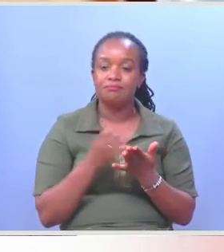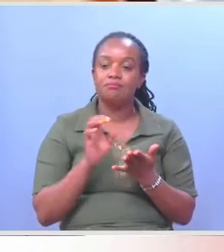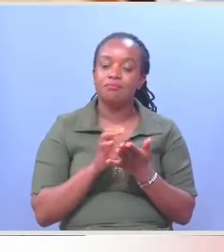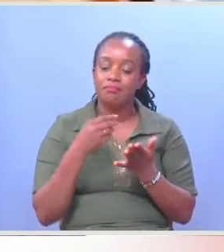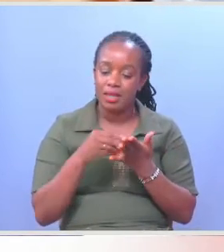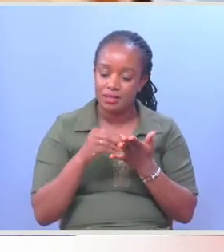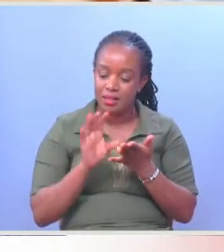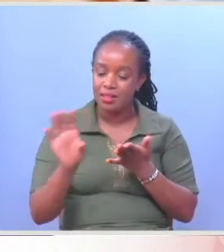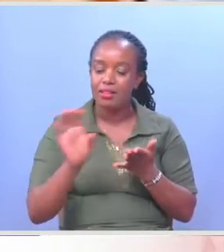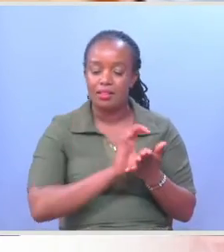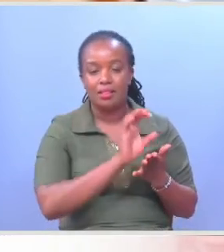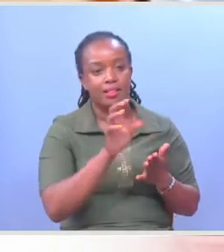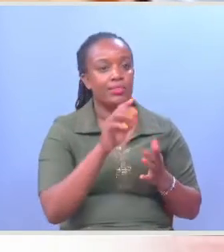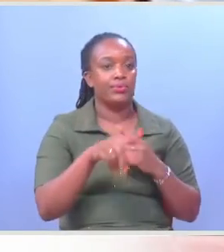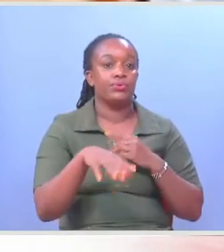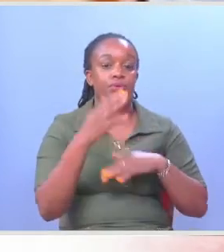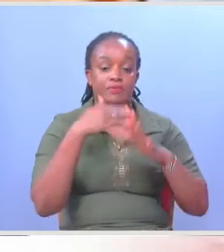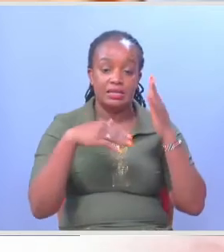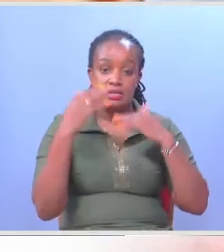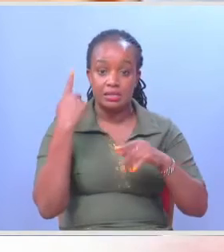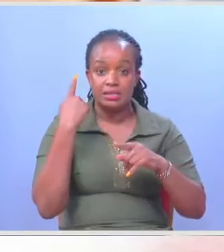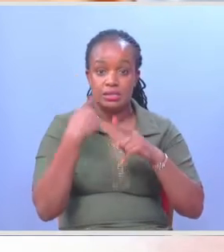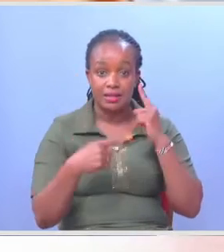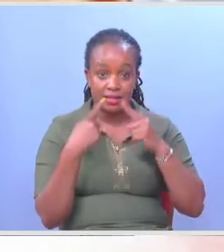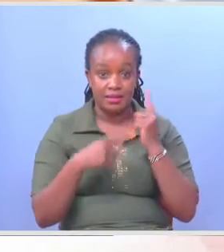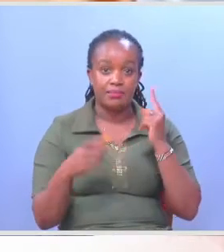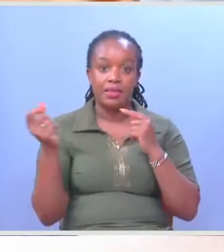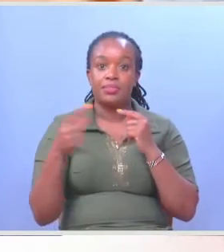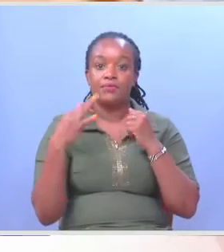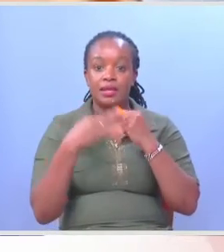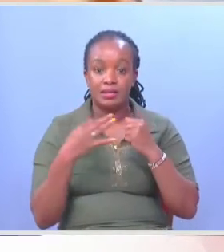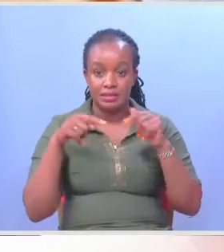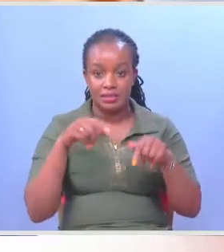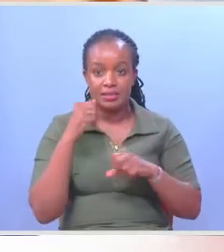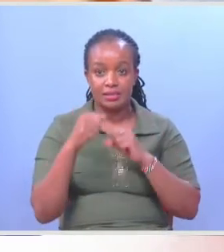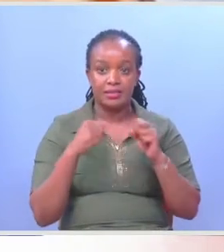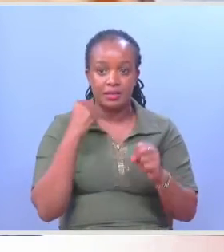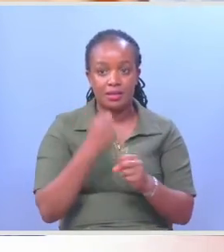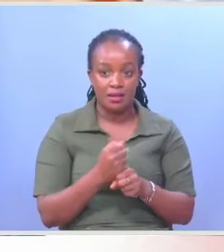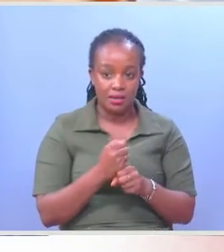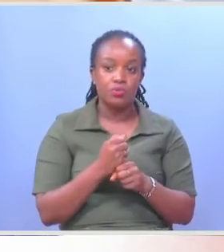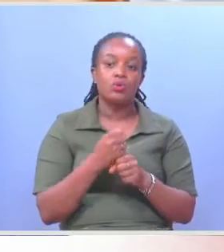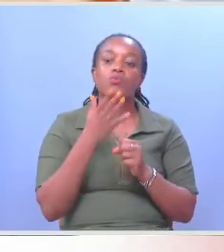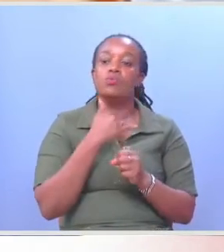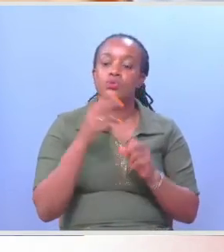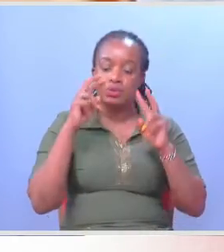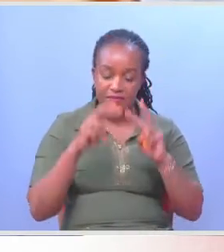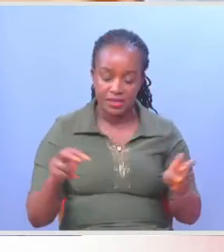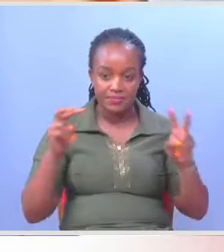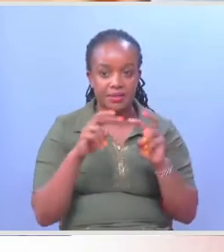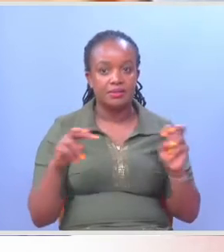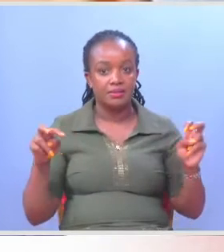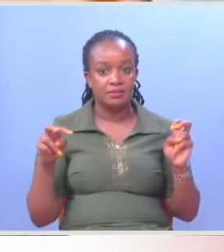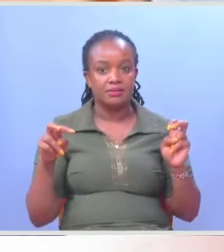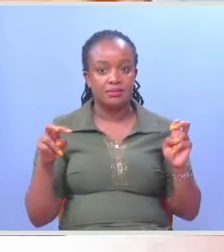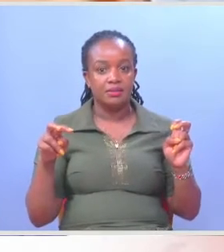years. On 4th of August this year, we wrote to ACC to investigate the nature of